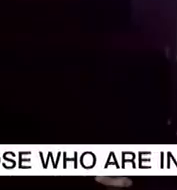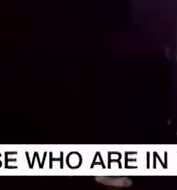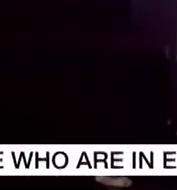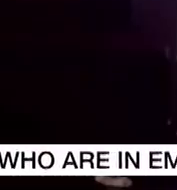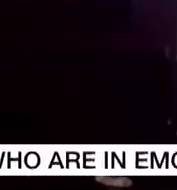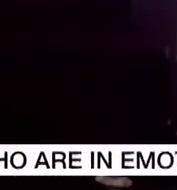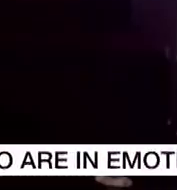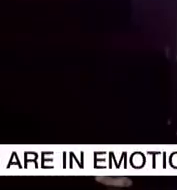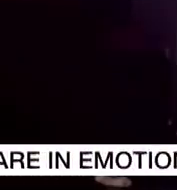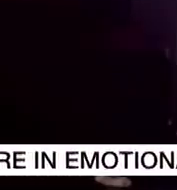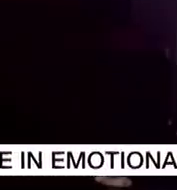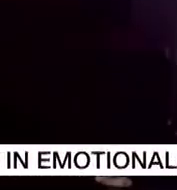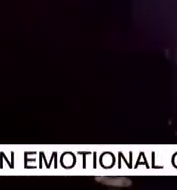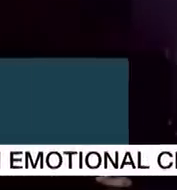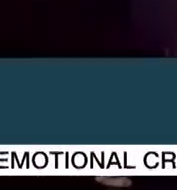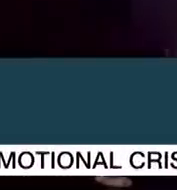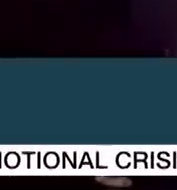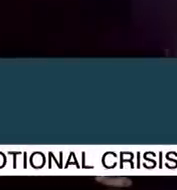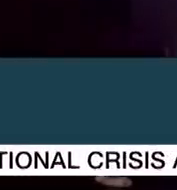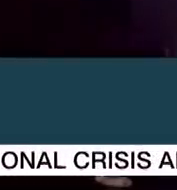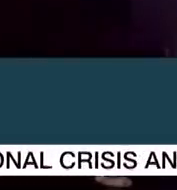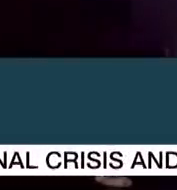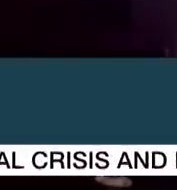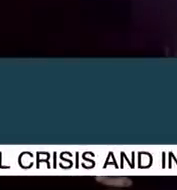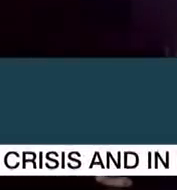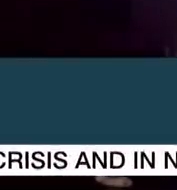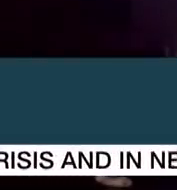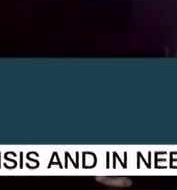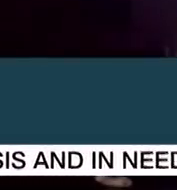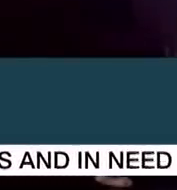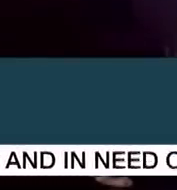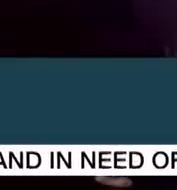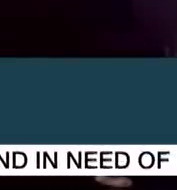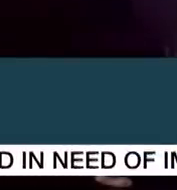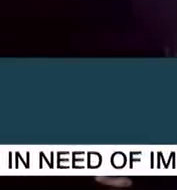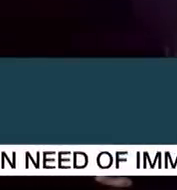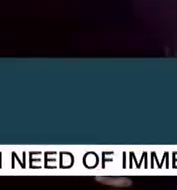Commissioner, good afternoon to you. Thanks for joining us today. Appreciate you coming to the program.